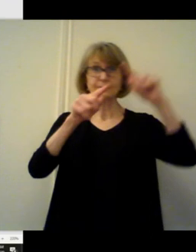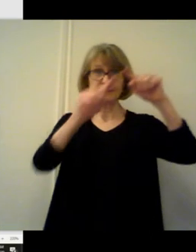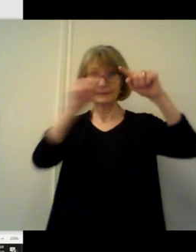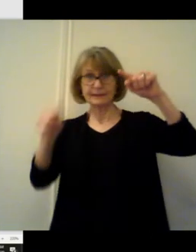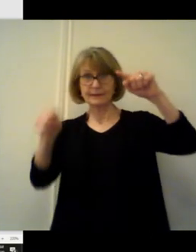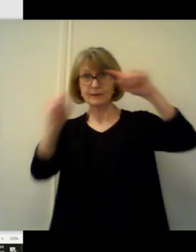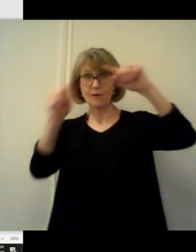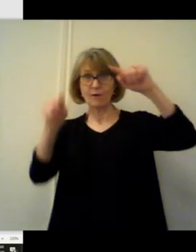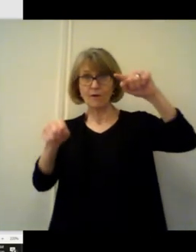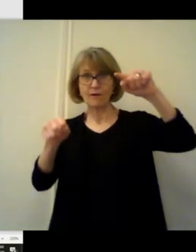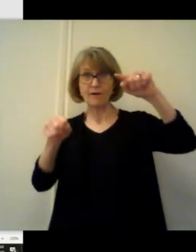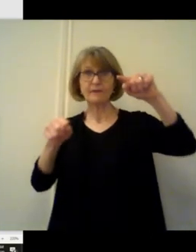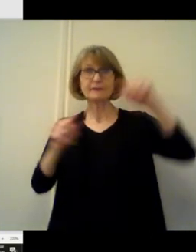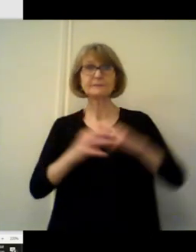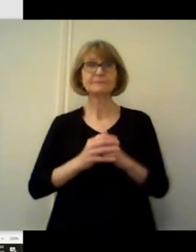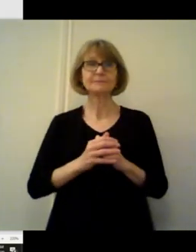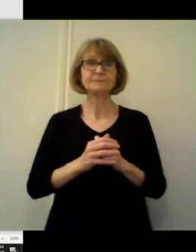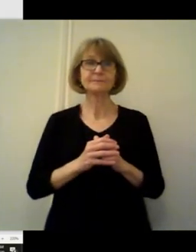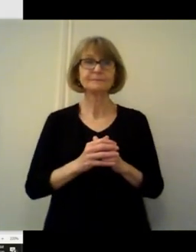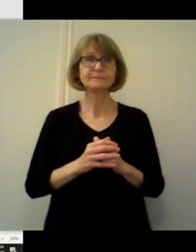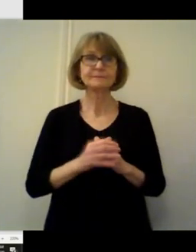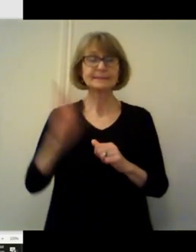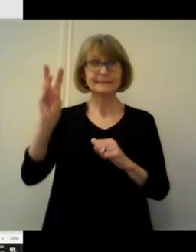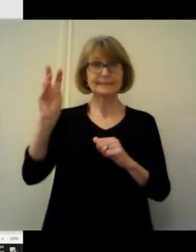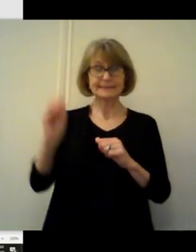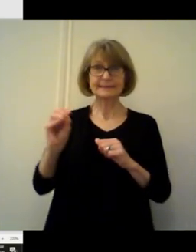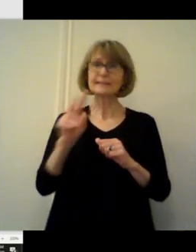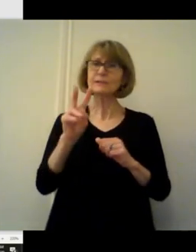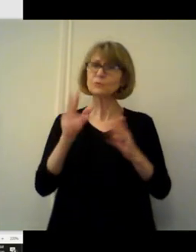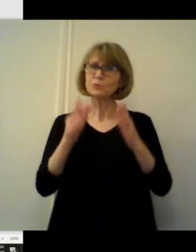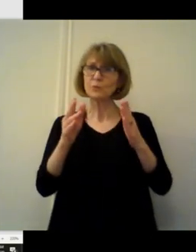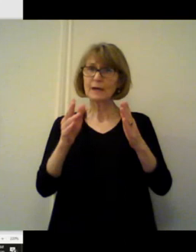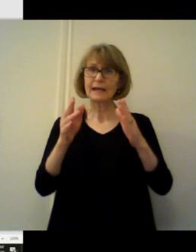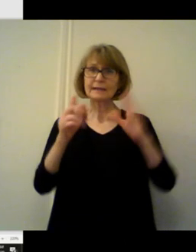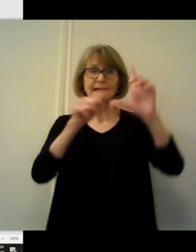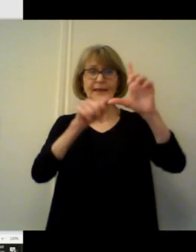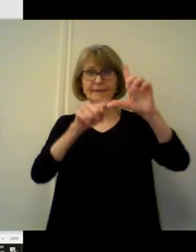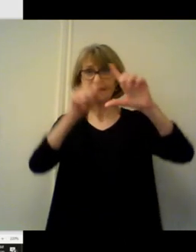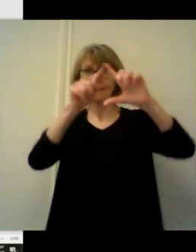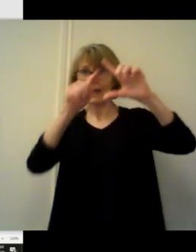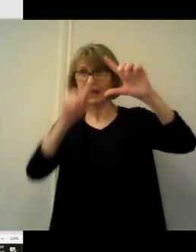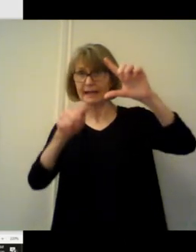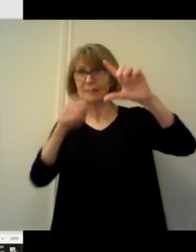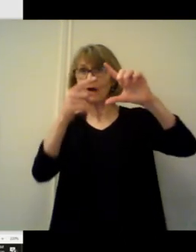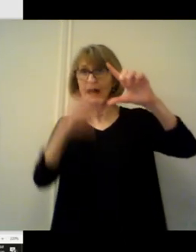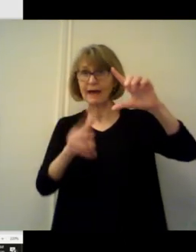two ways you can do this. The inscribed angle is half of the 60. So half of 60 is